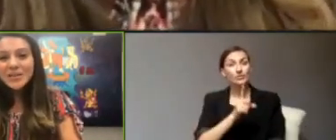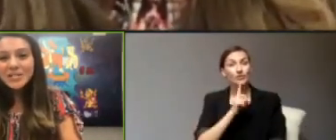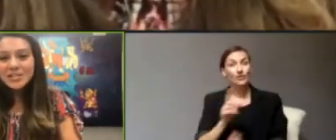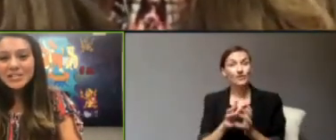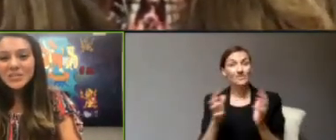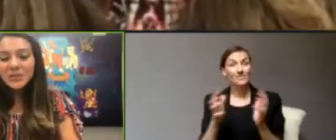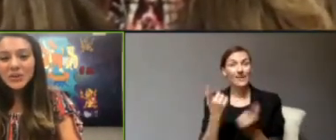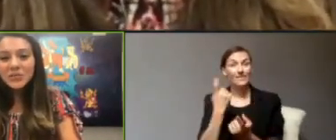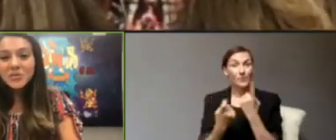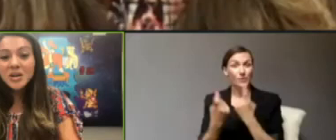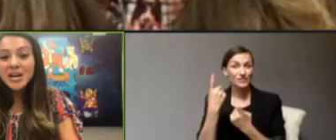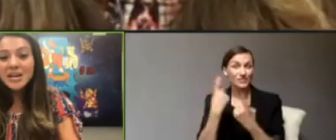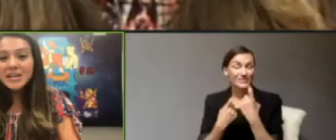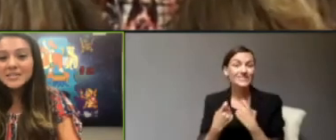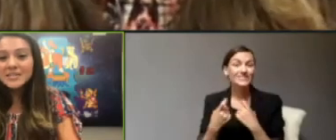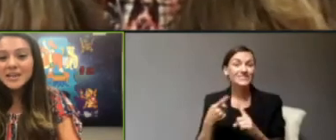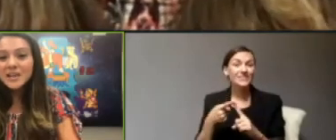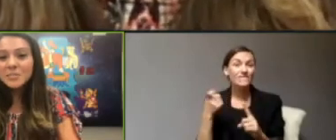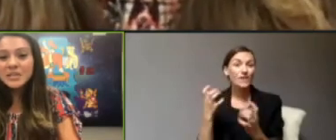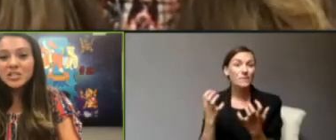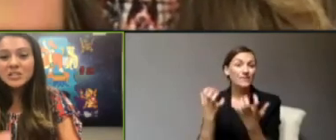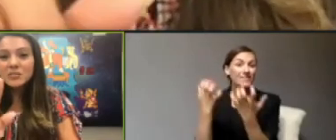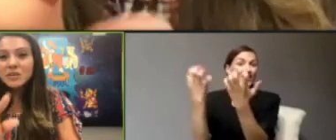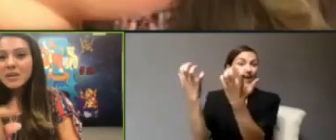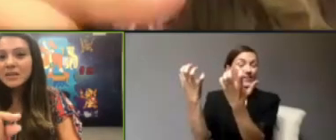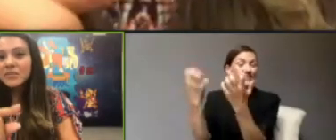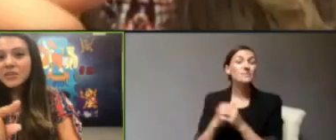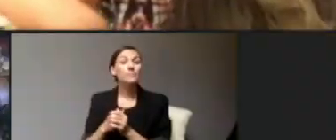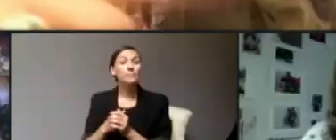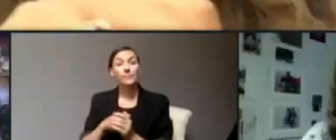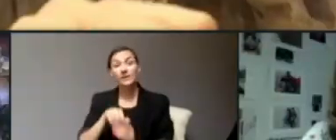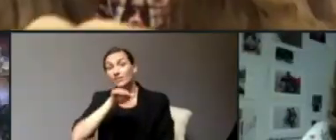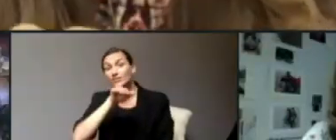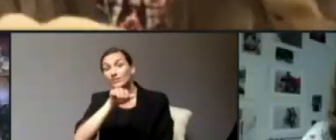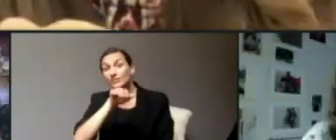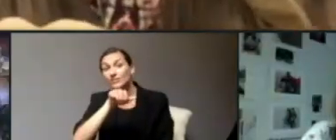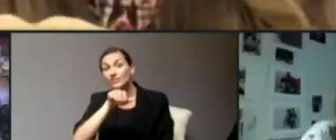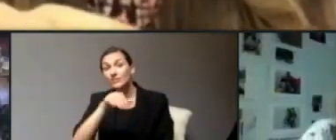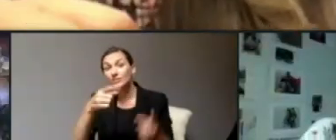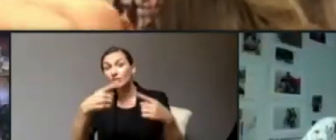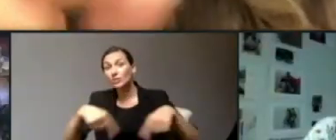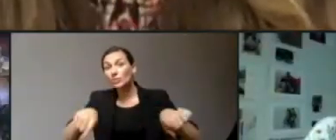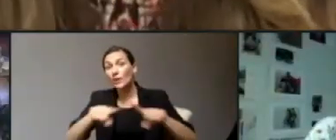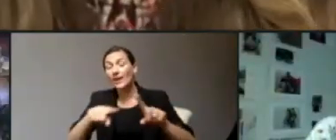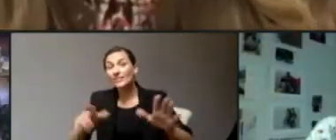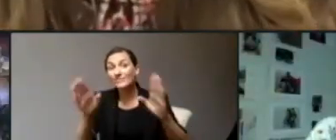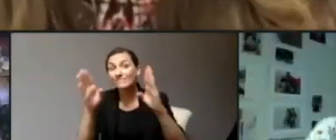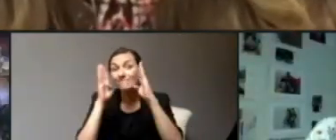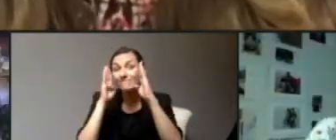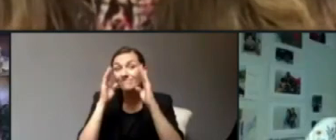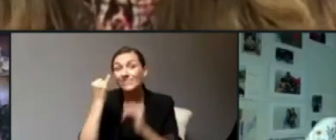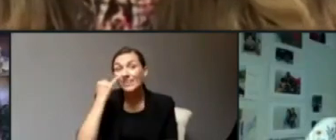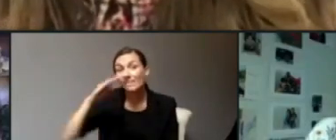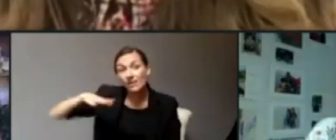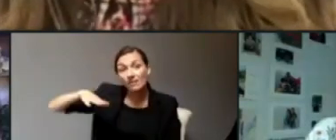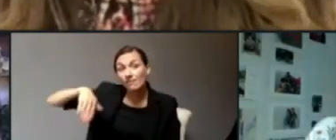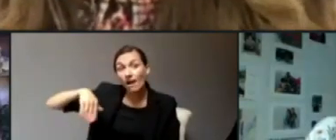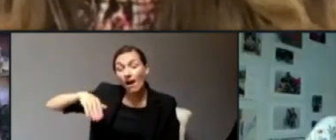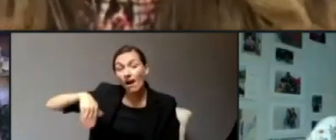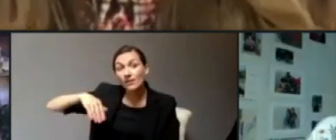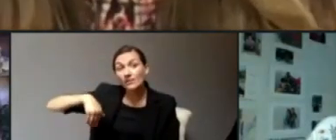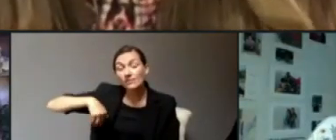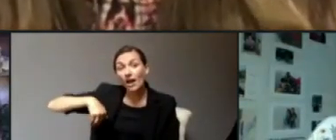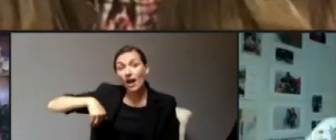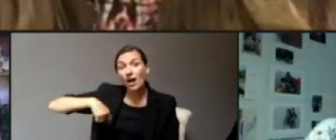of questions for you from our audience. But just a reminder for those of you that are listening, if you haven't submitted your questions, you can do that